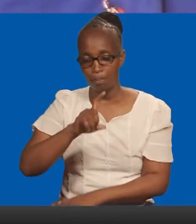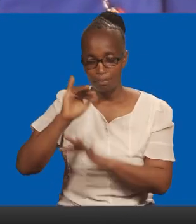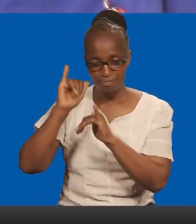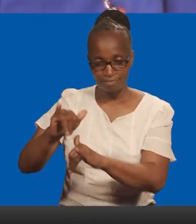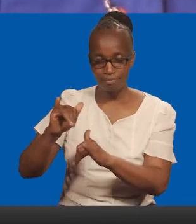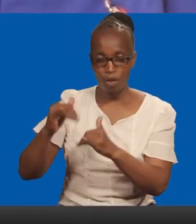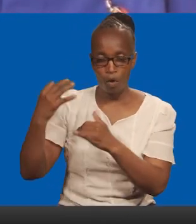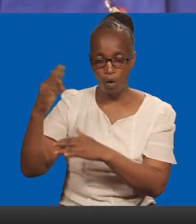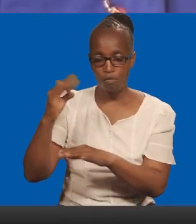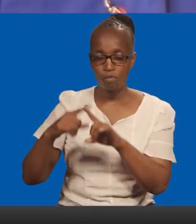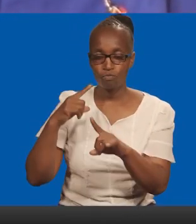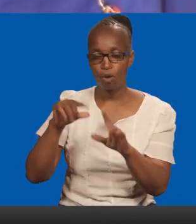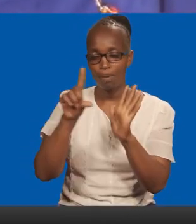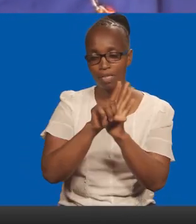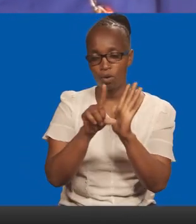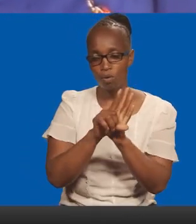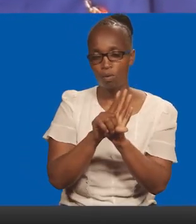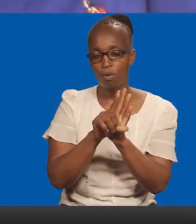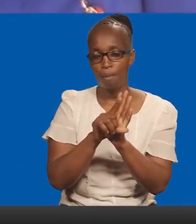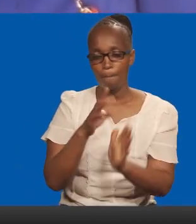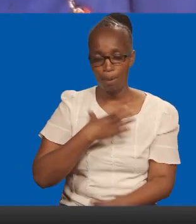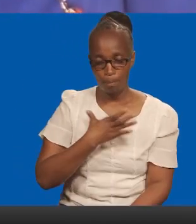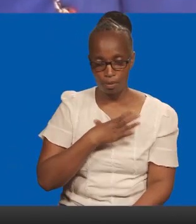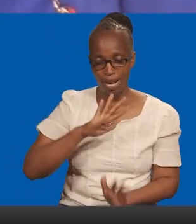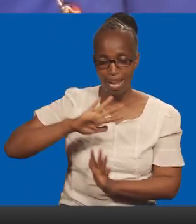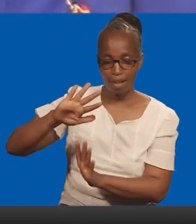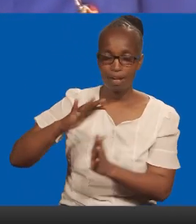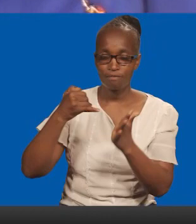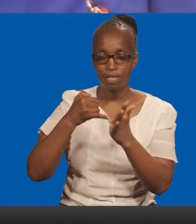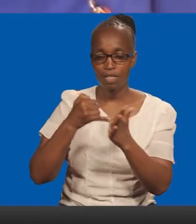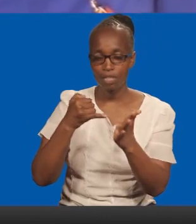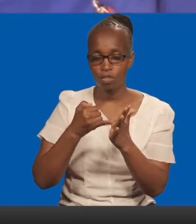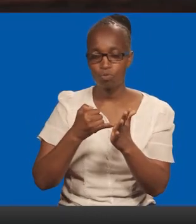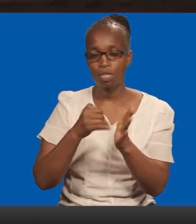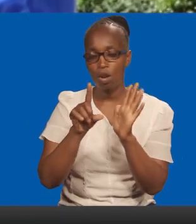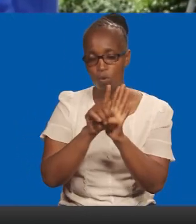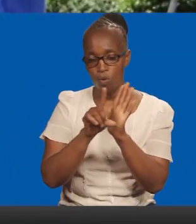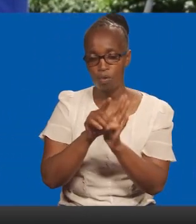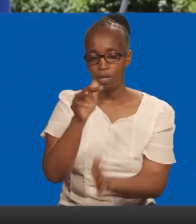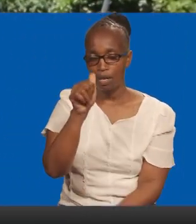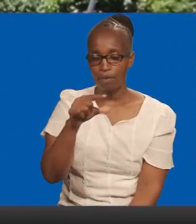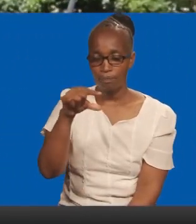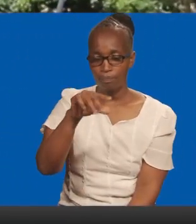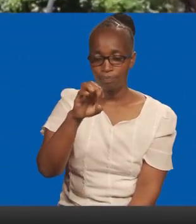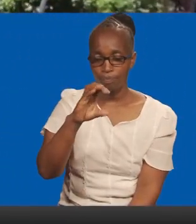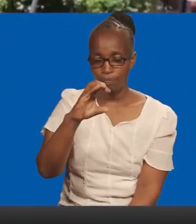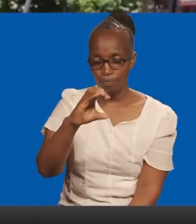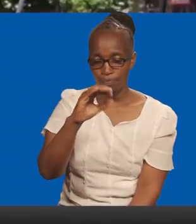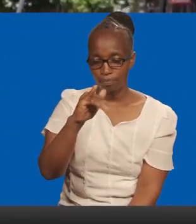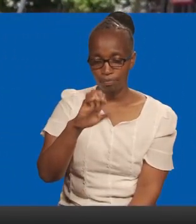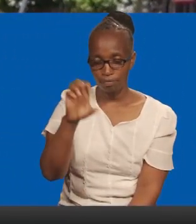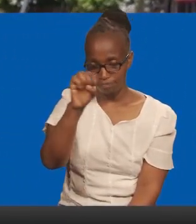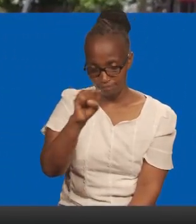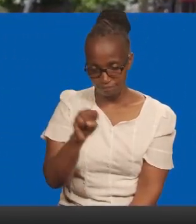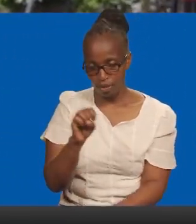enforcement and leave it exclusively to law enforcement agencies. Waziri Kindiki vile vile akisifia